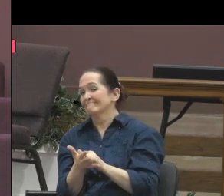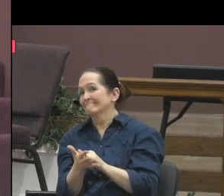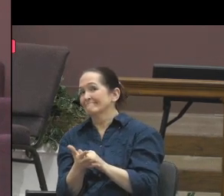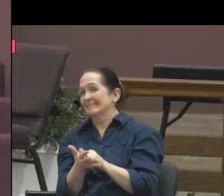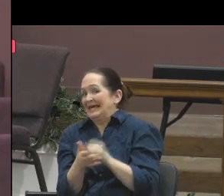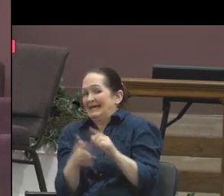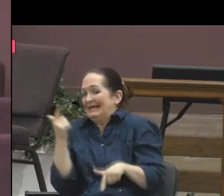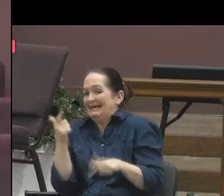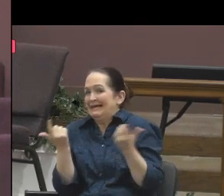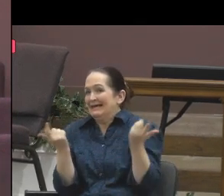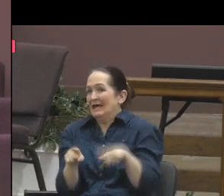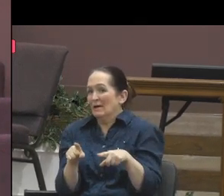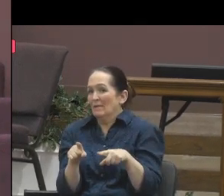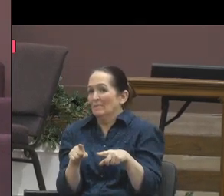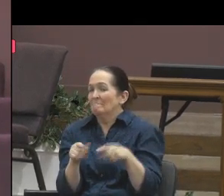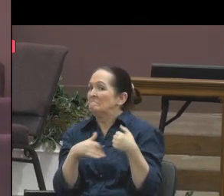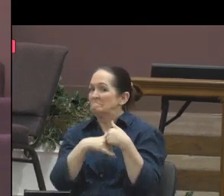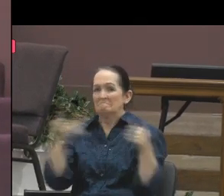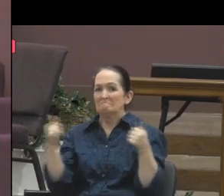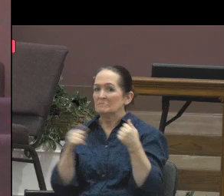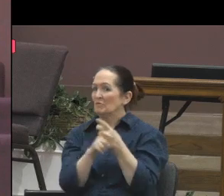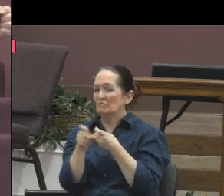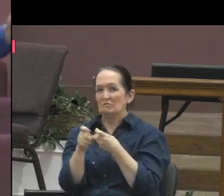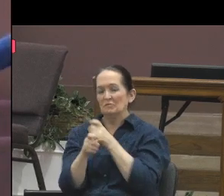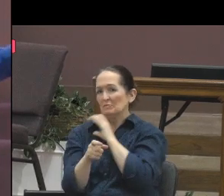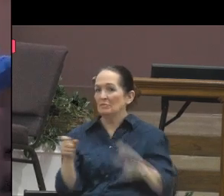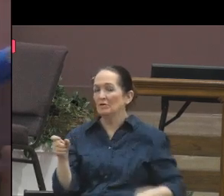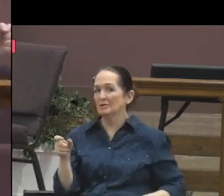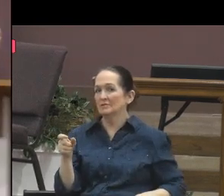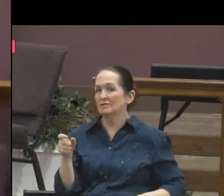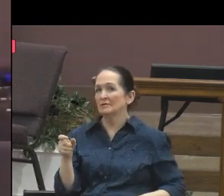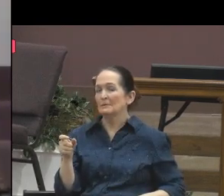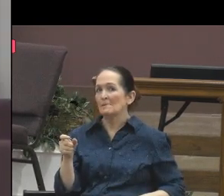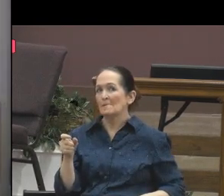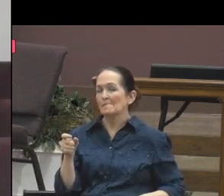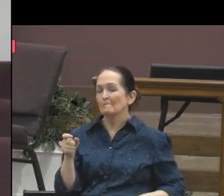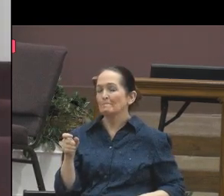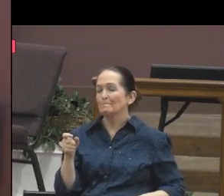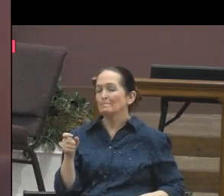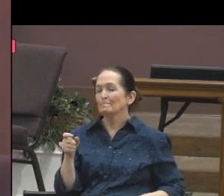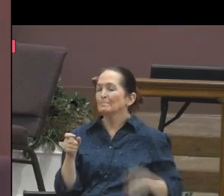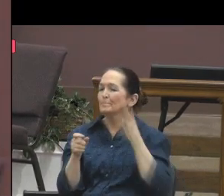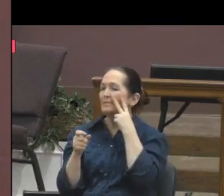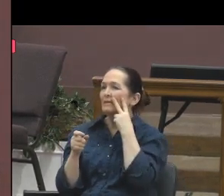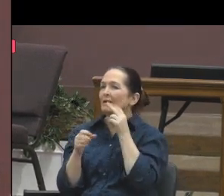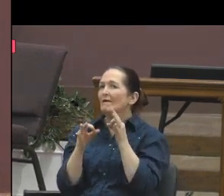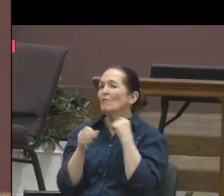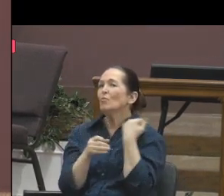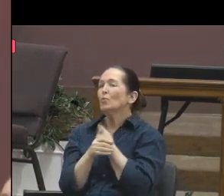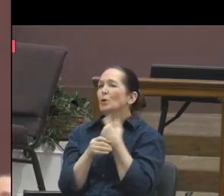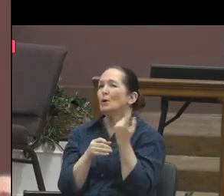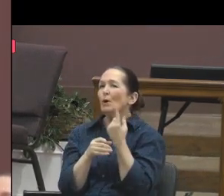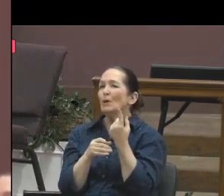It can't happen apart from Christ. You see, if we just